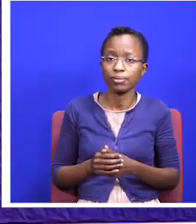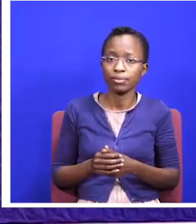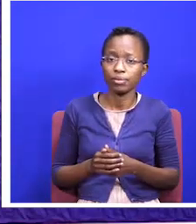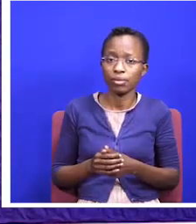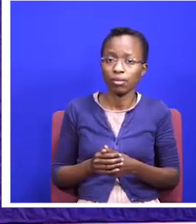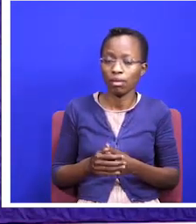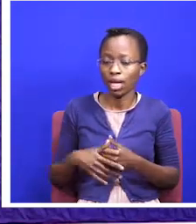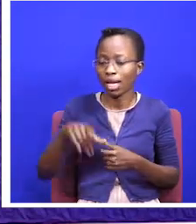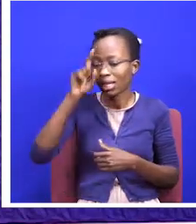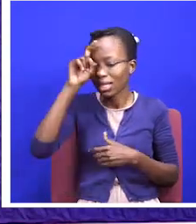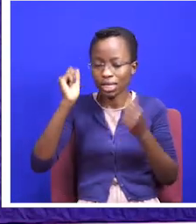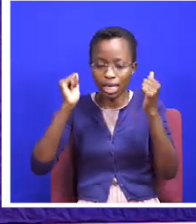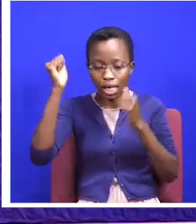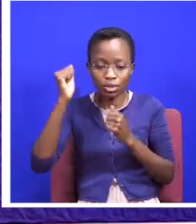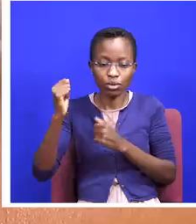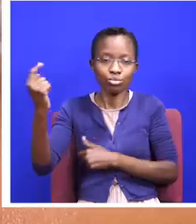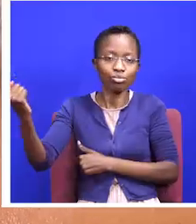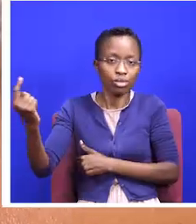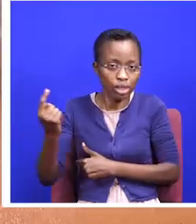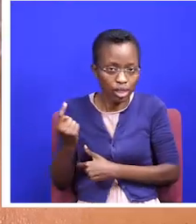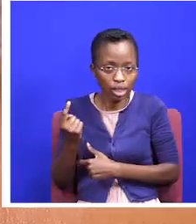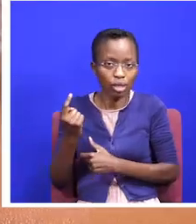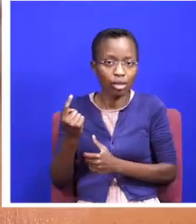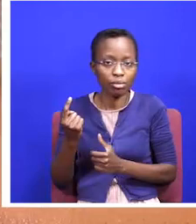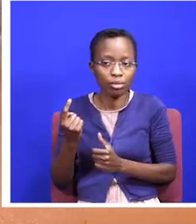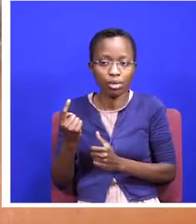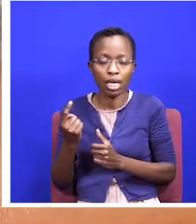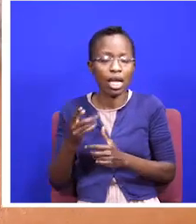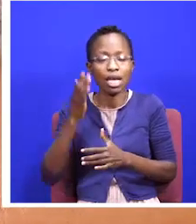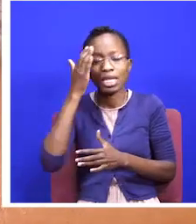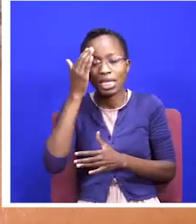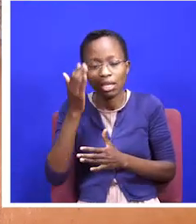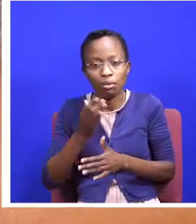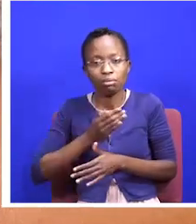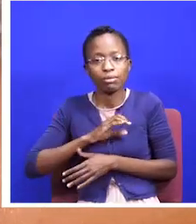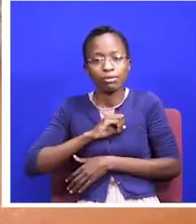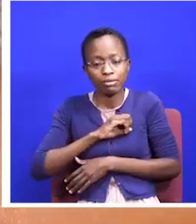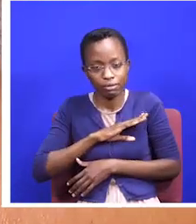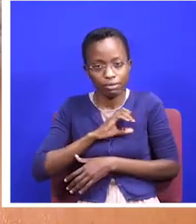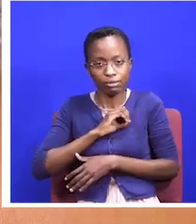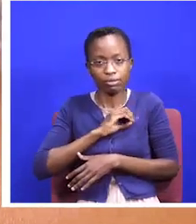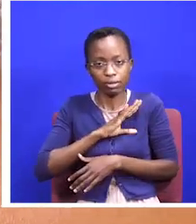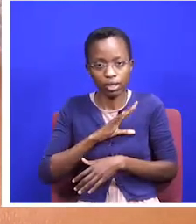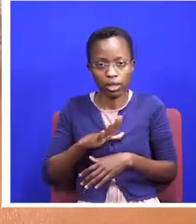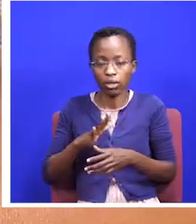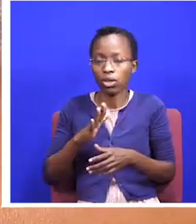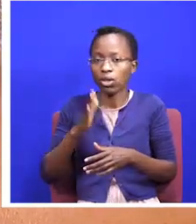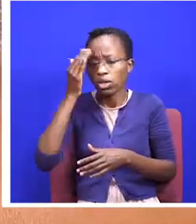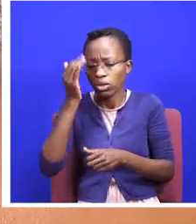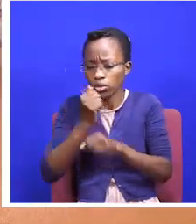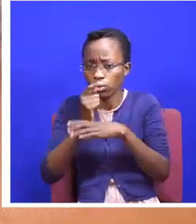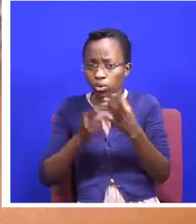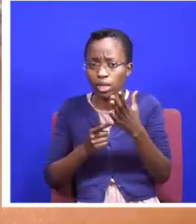to escape. And the Egyptian army was coming for them. They were terrified. They were scared. So what